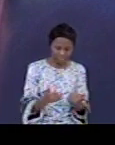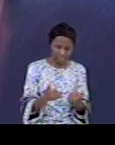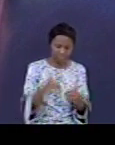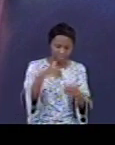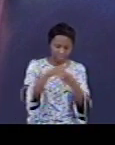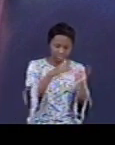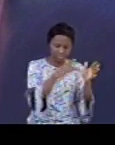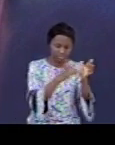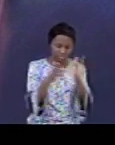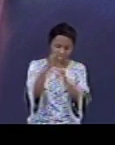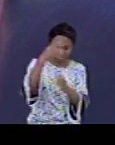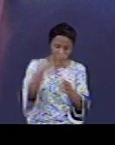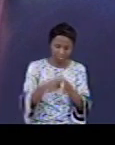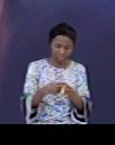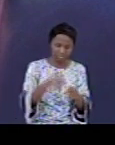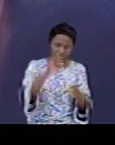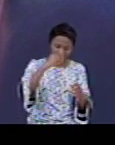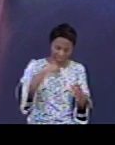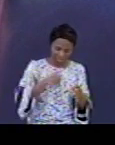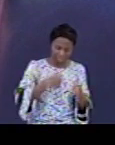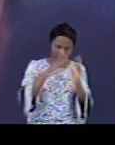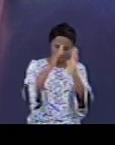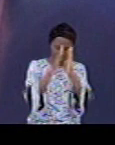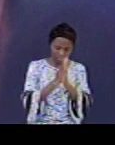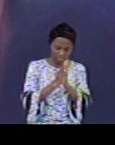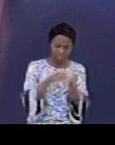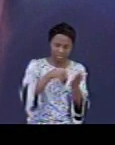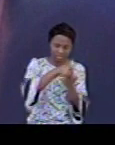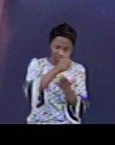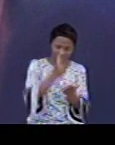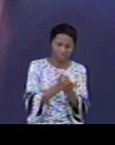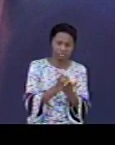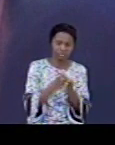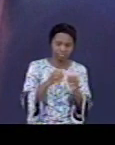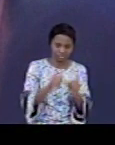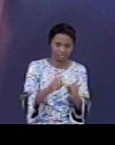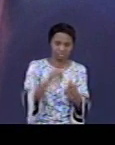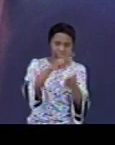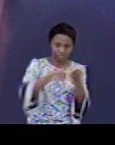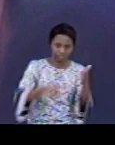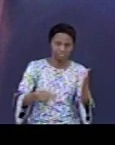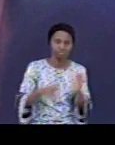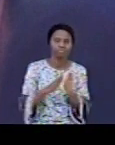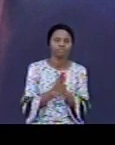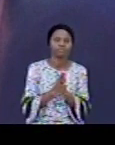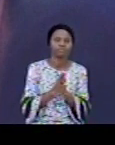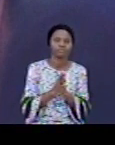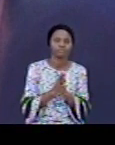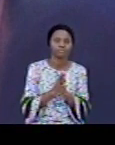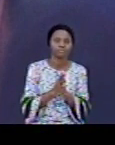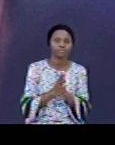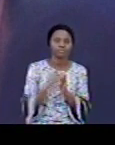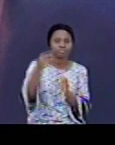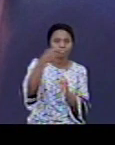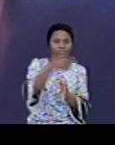name, I pray. We'll continue with the reading now. Genesis chapter